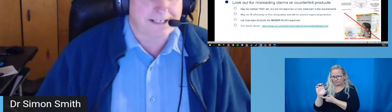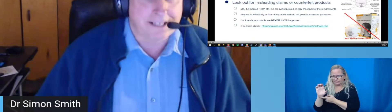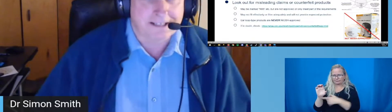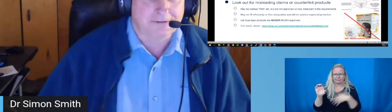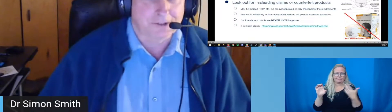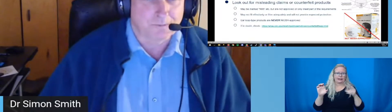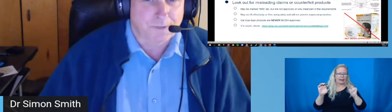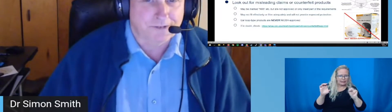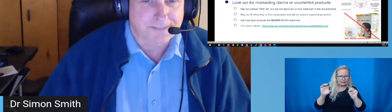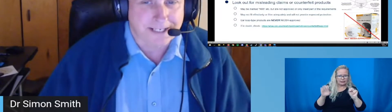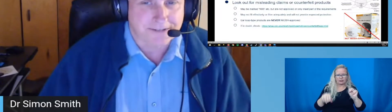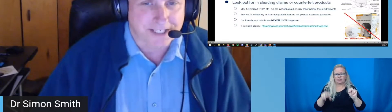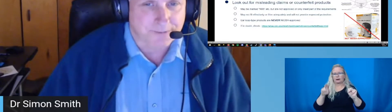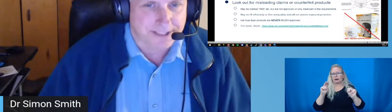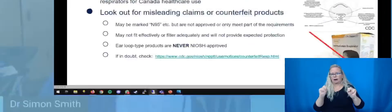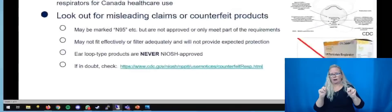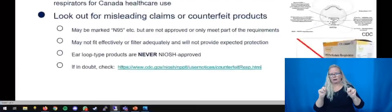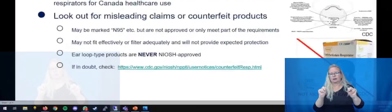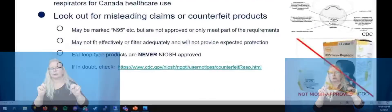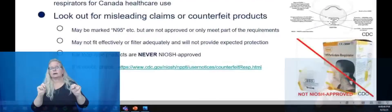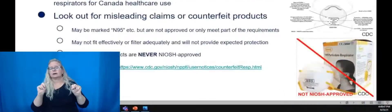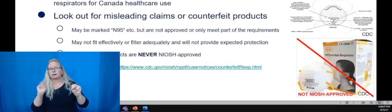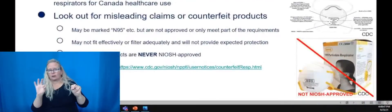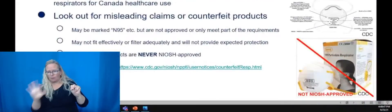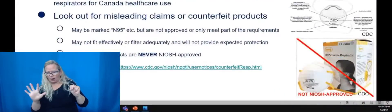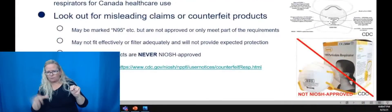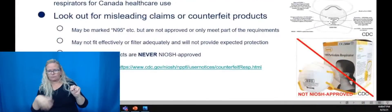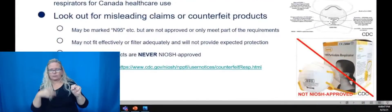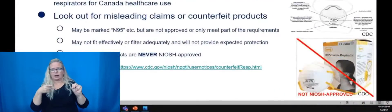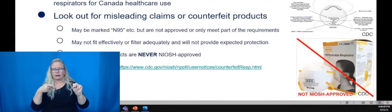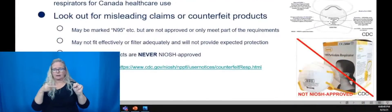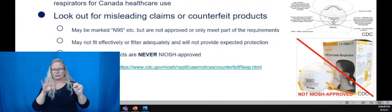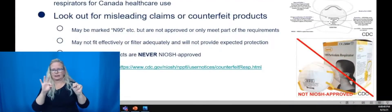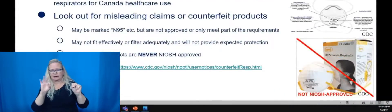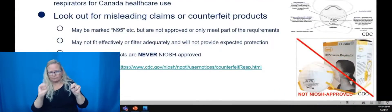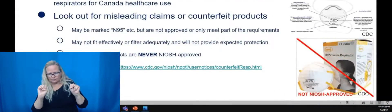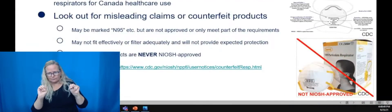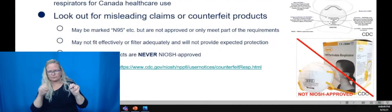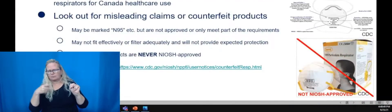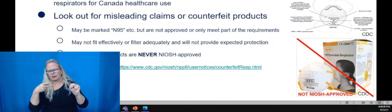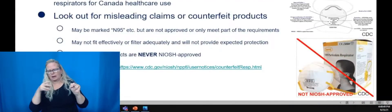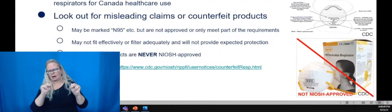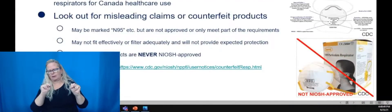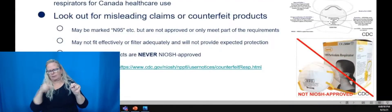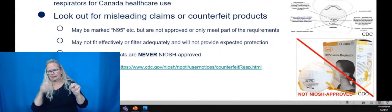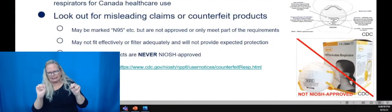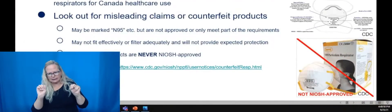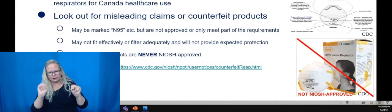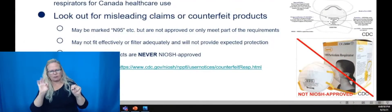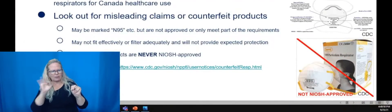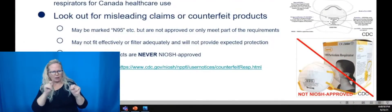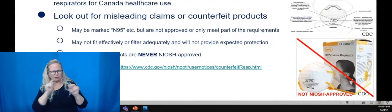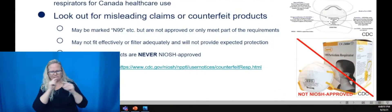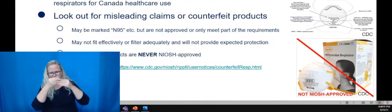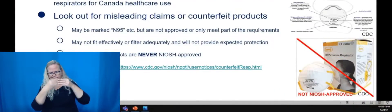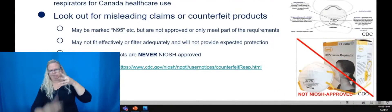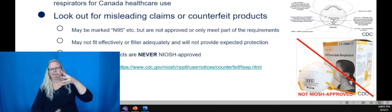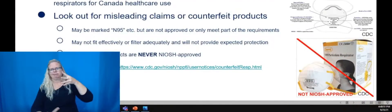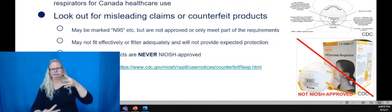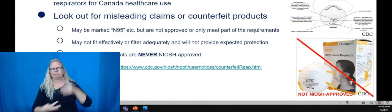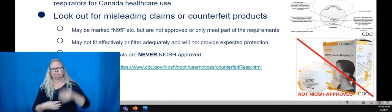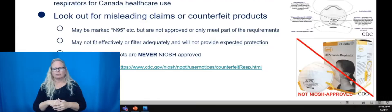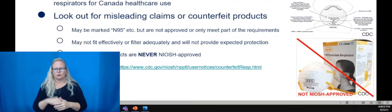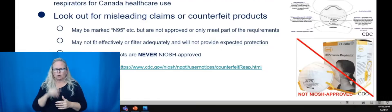Again, another caution with respect to respirators is that you need to look out for misleading or counterfeit claims.